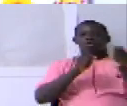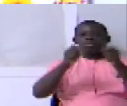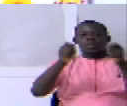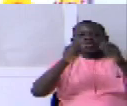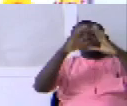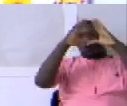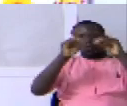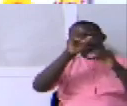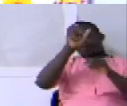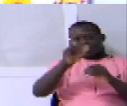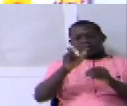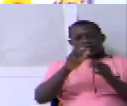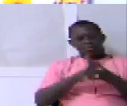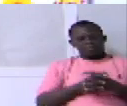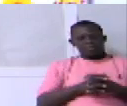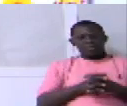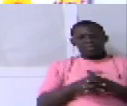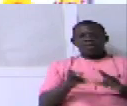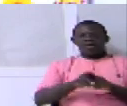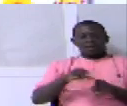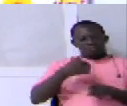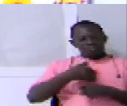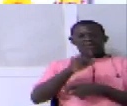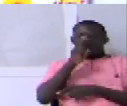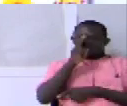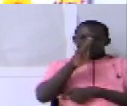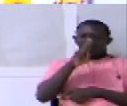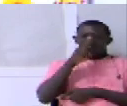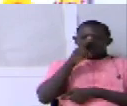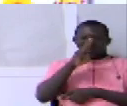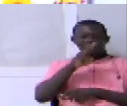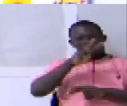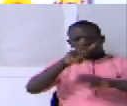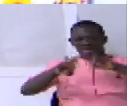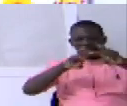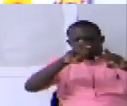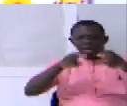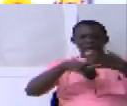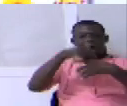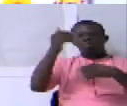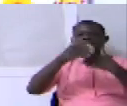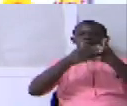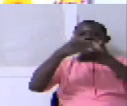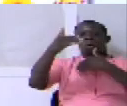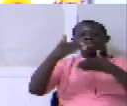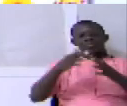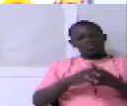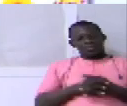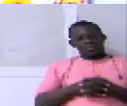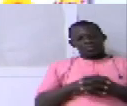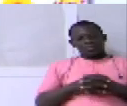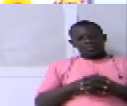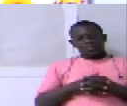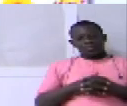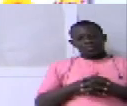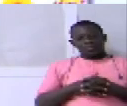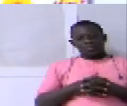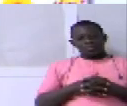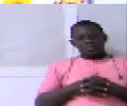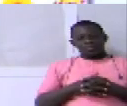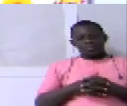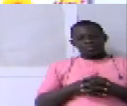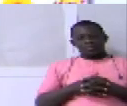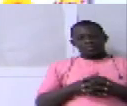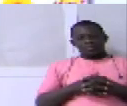ndata operations kan I tried to find out more. ngakata puru ka kisi puru ko movement je